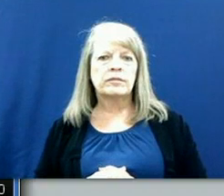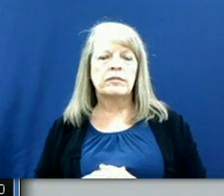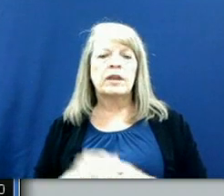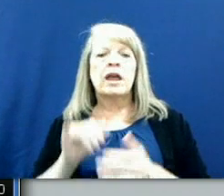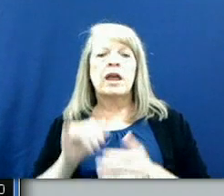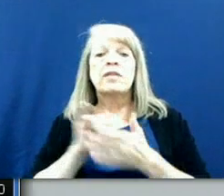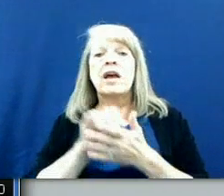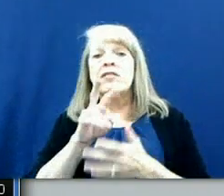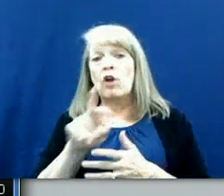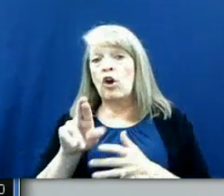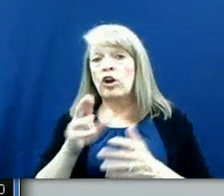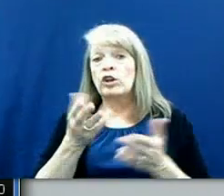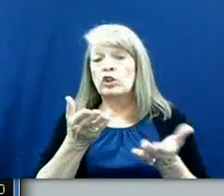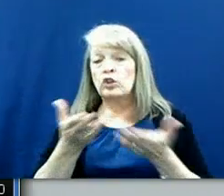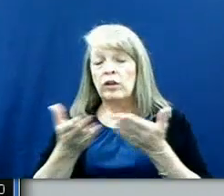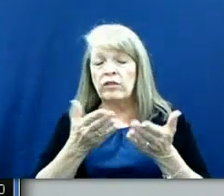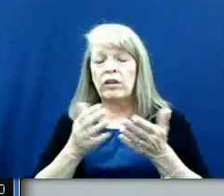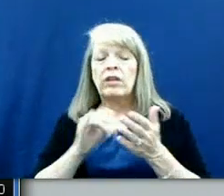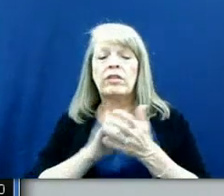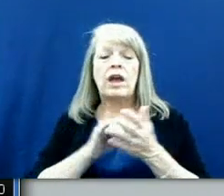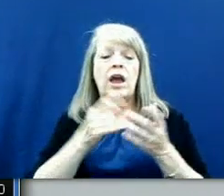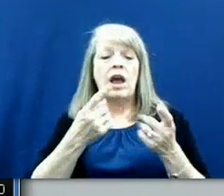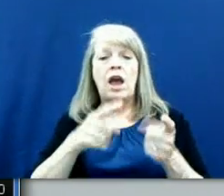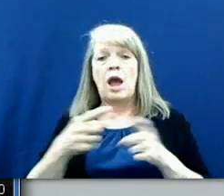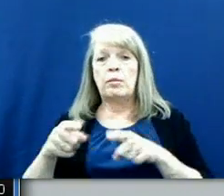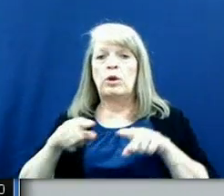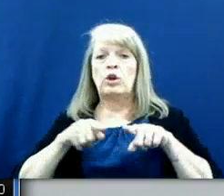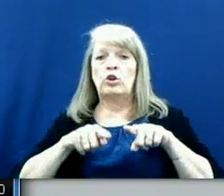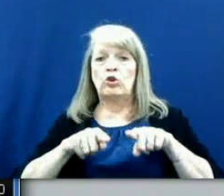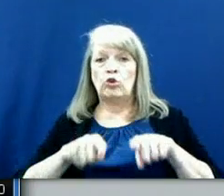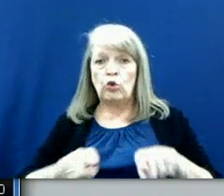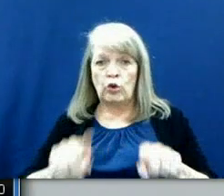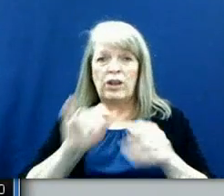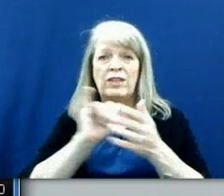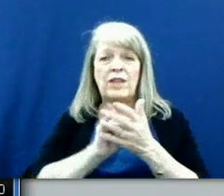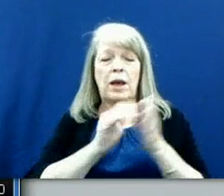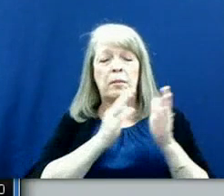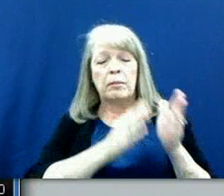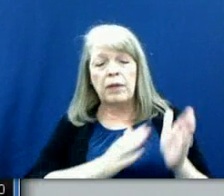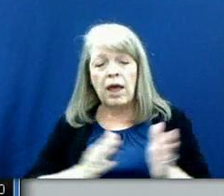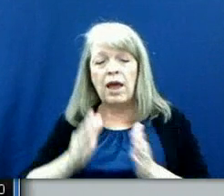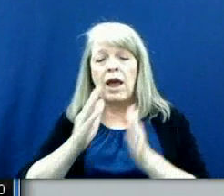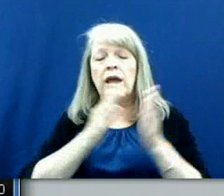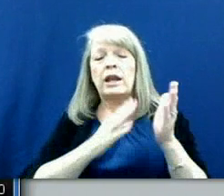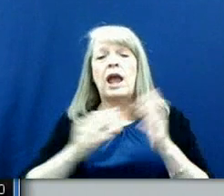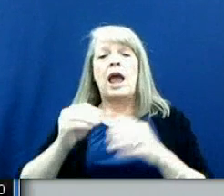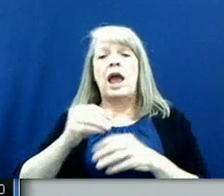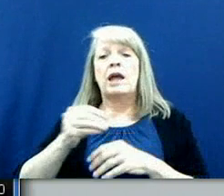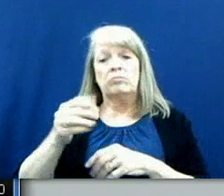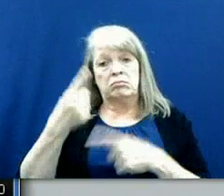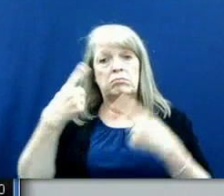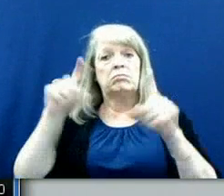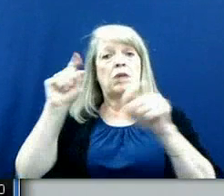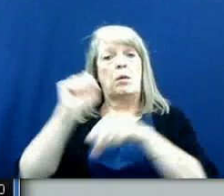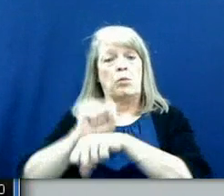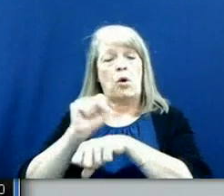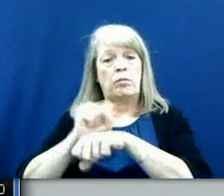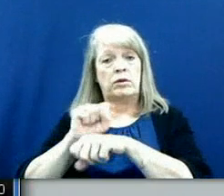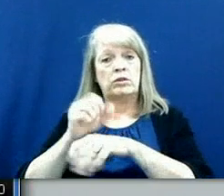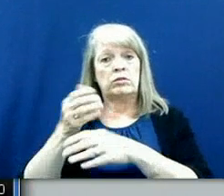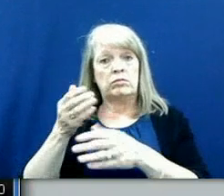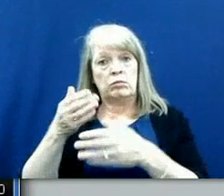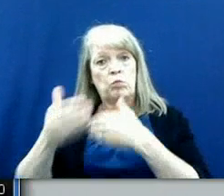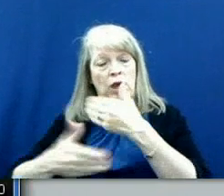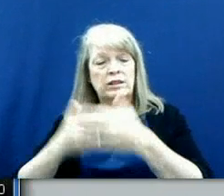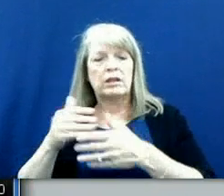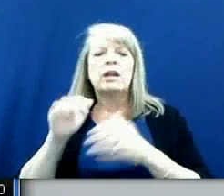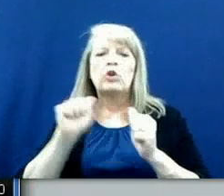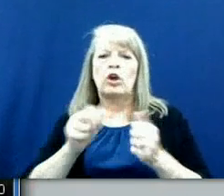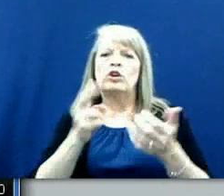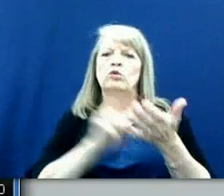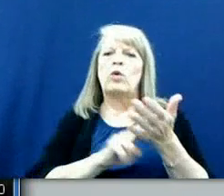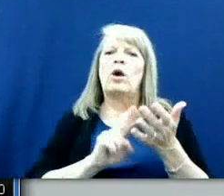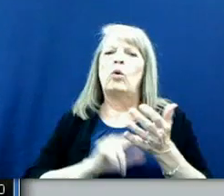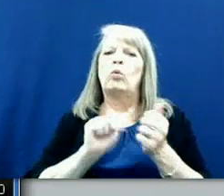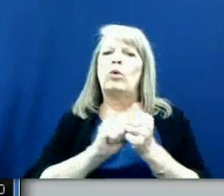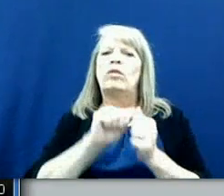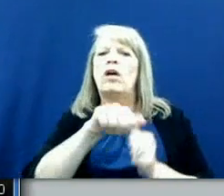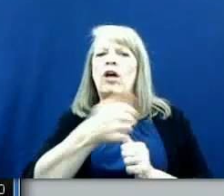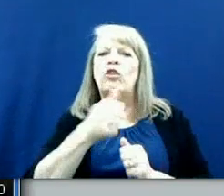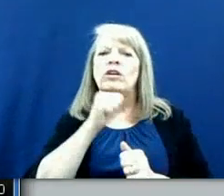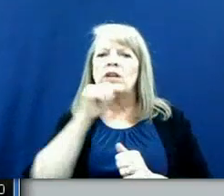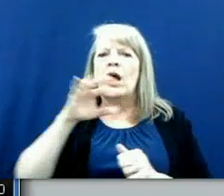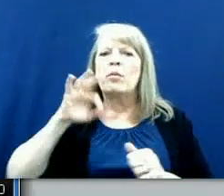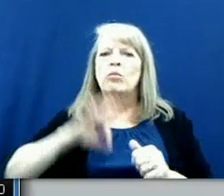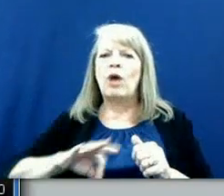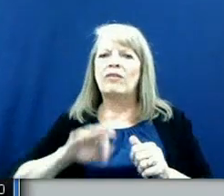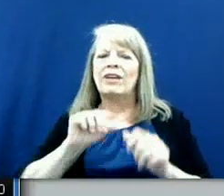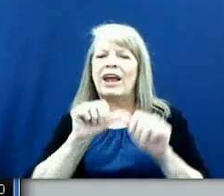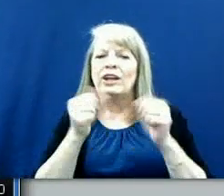The VR services that occur during the planning and employment process might be contracted out to nonprofit agencies to provide the